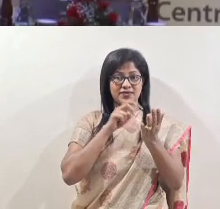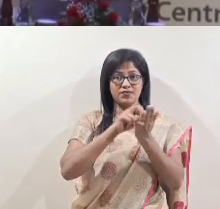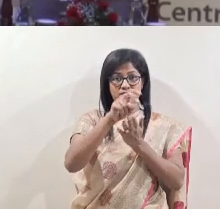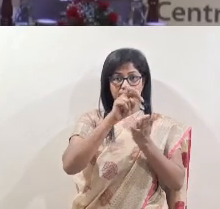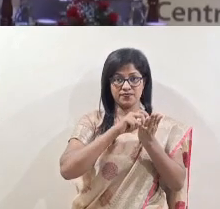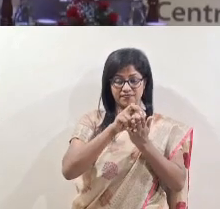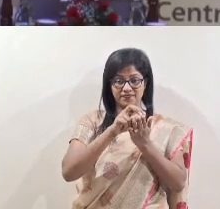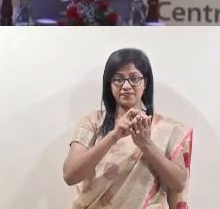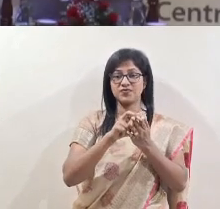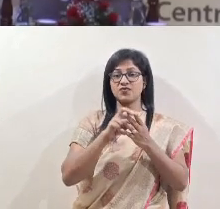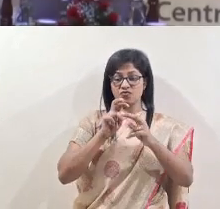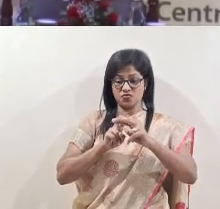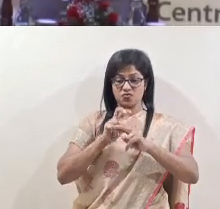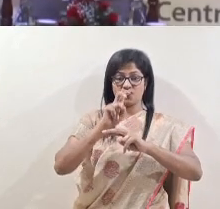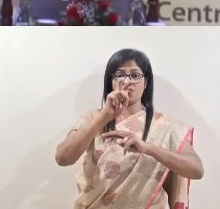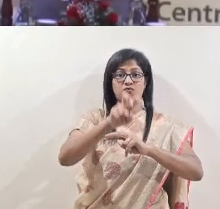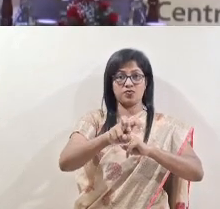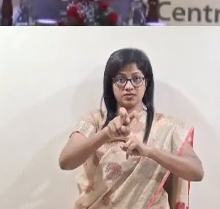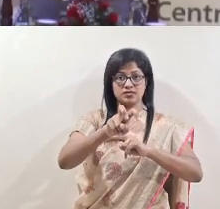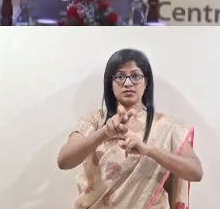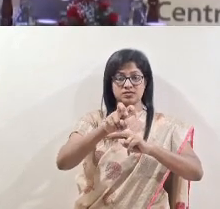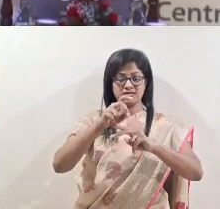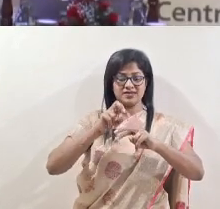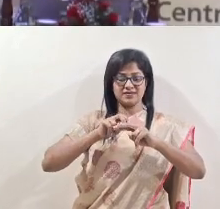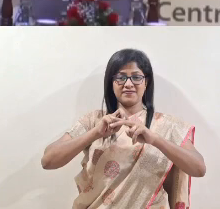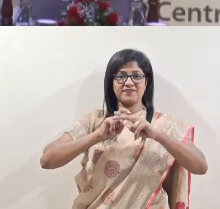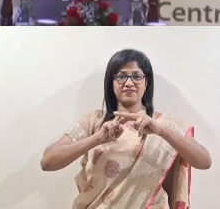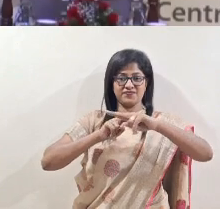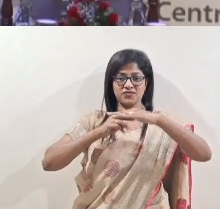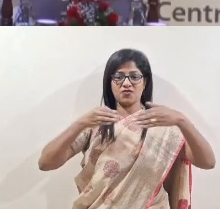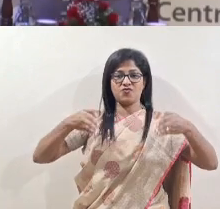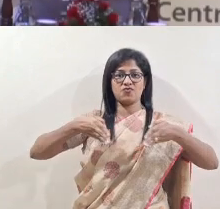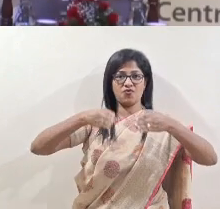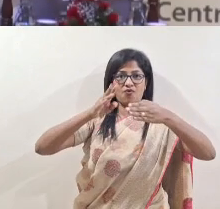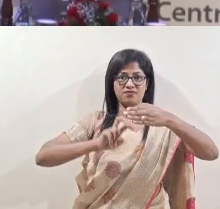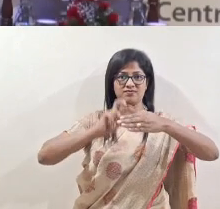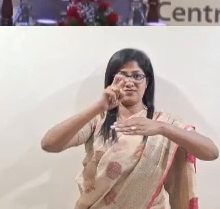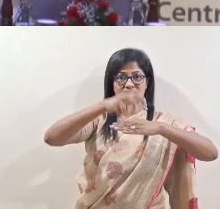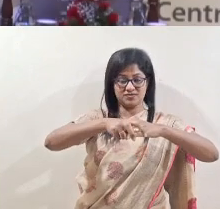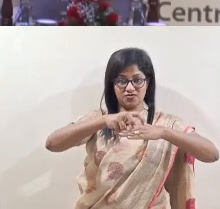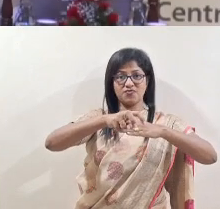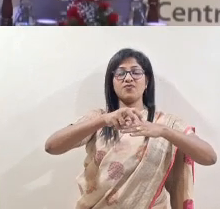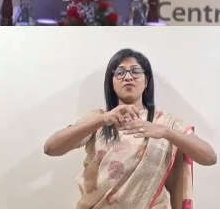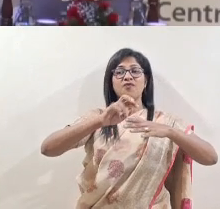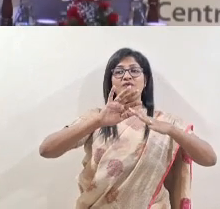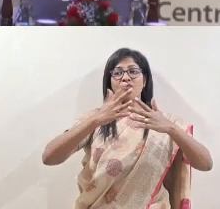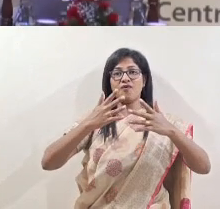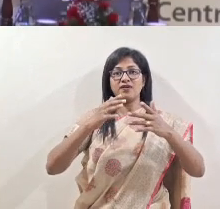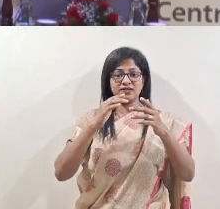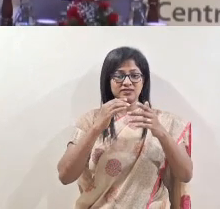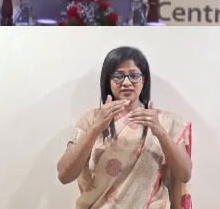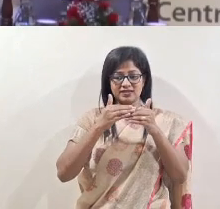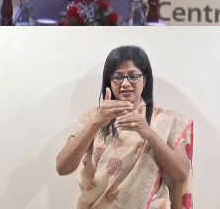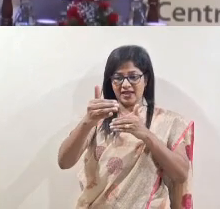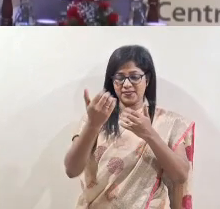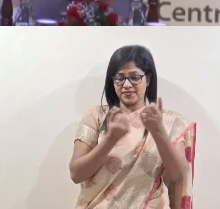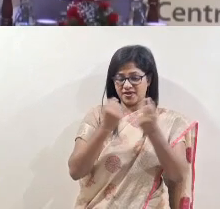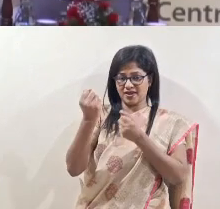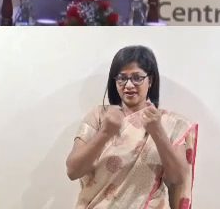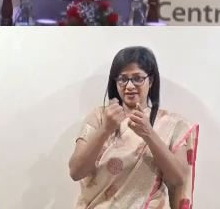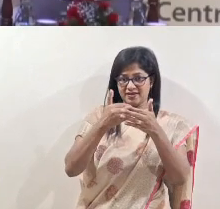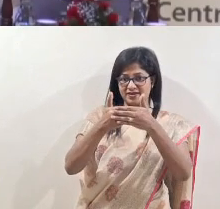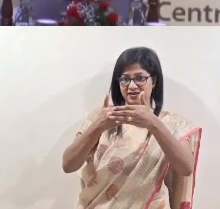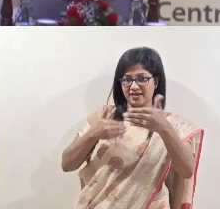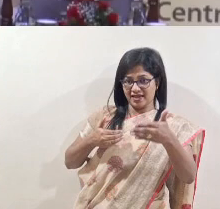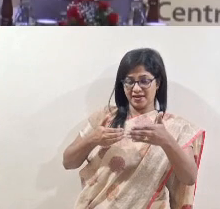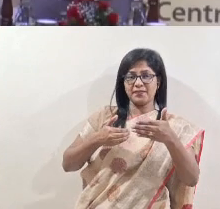crossing the roads, and then finding gaps between vehicles, which is I